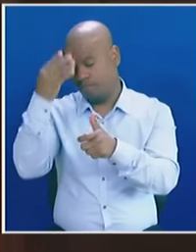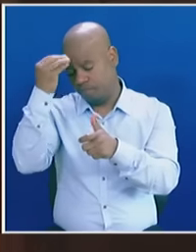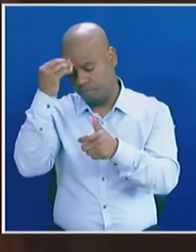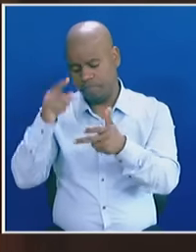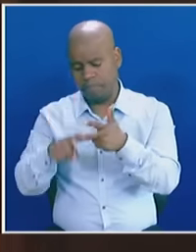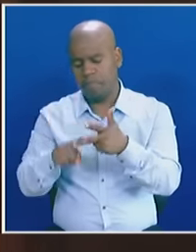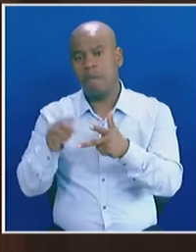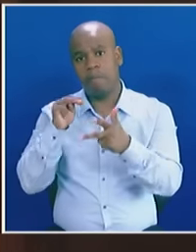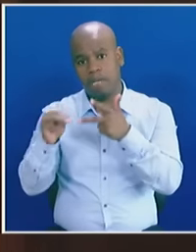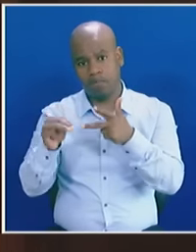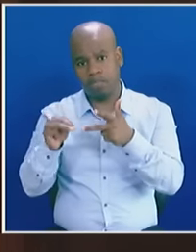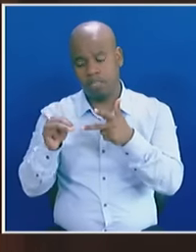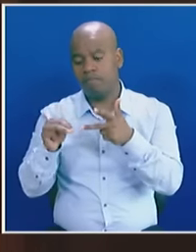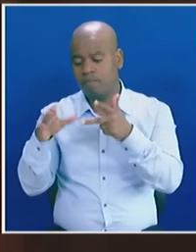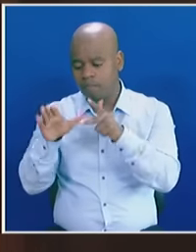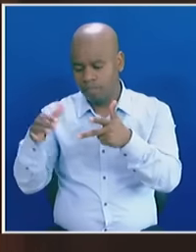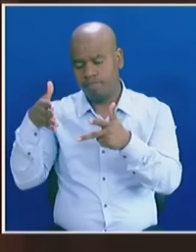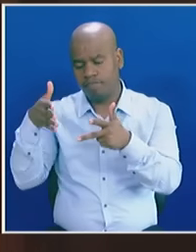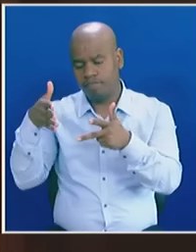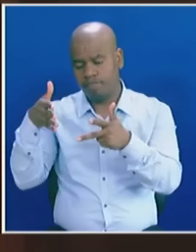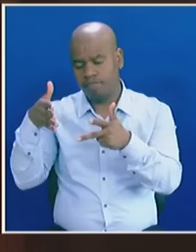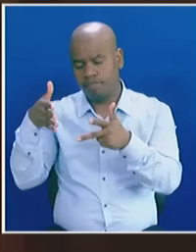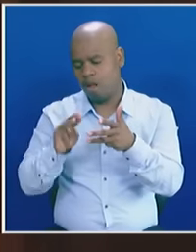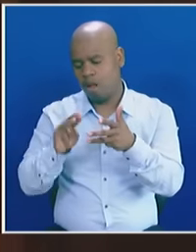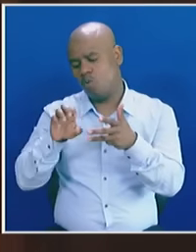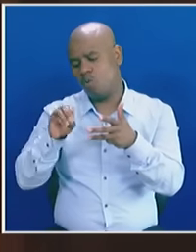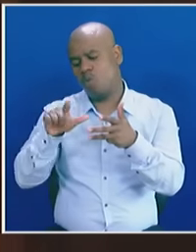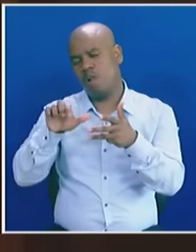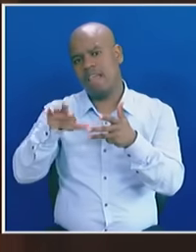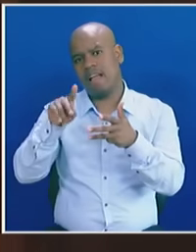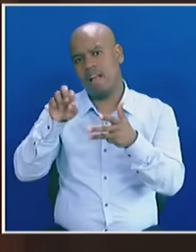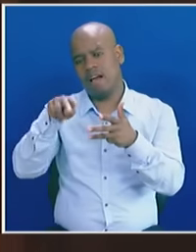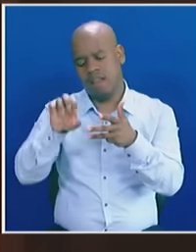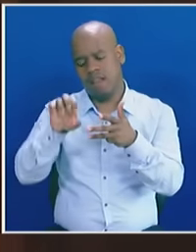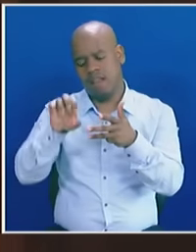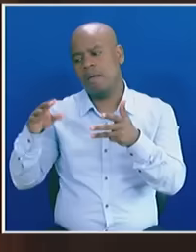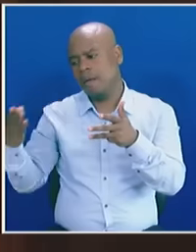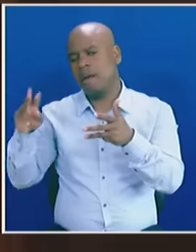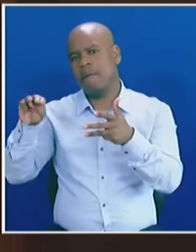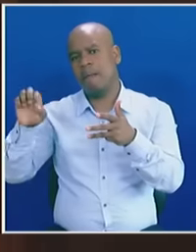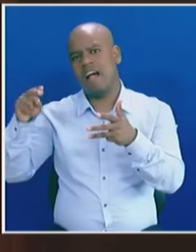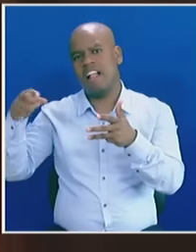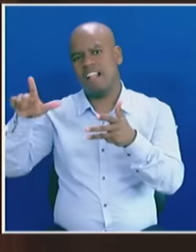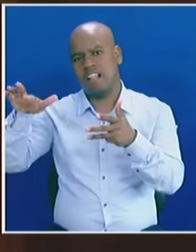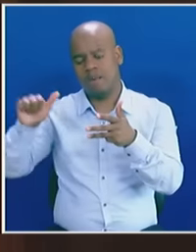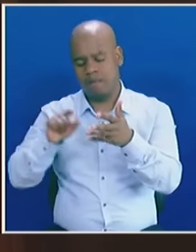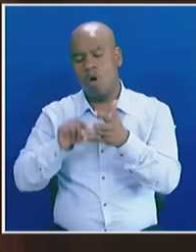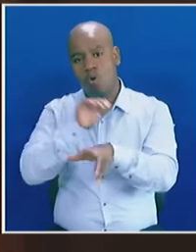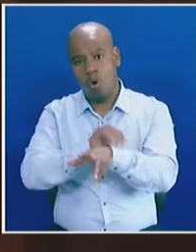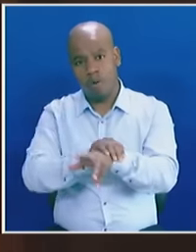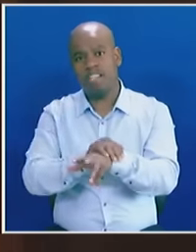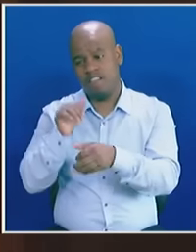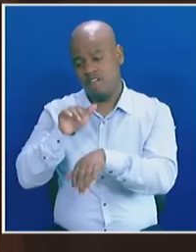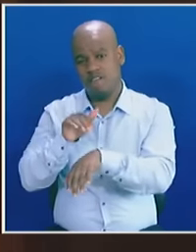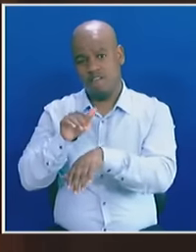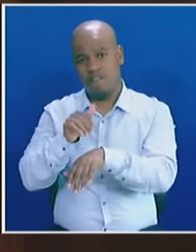management and members of the agency, the Mulekani and Mahlobo family, comrades and friends, ladies and gentlemen,